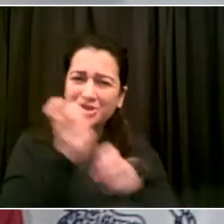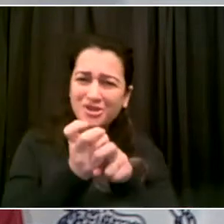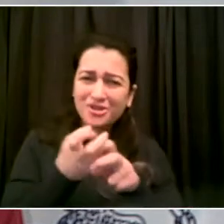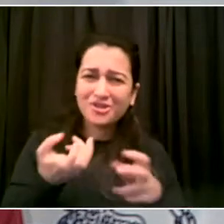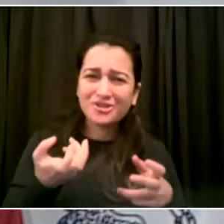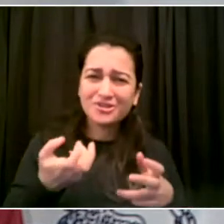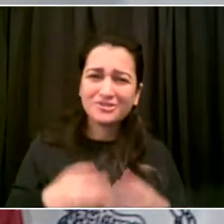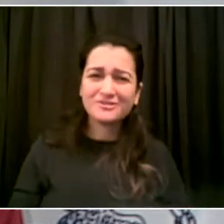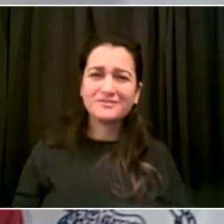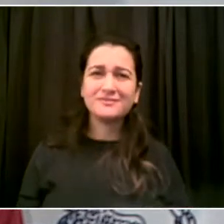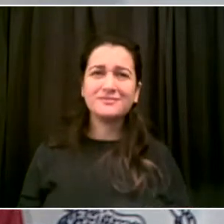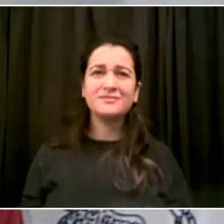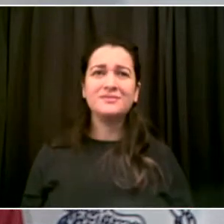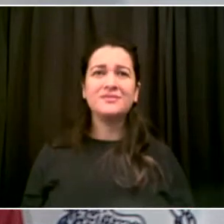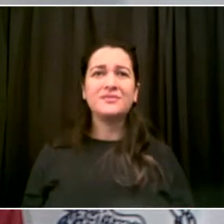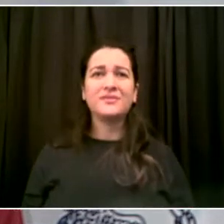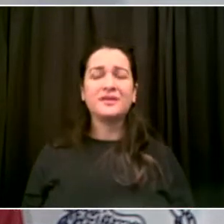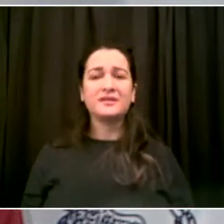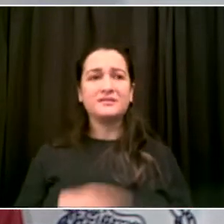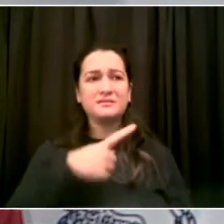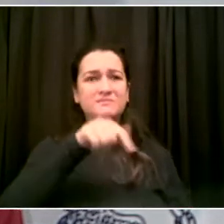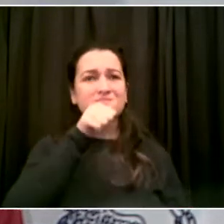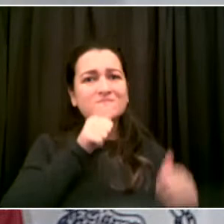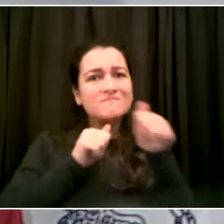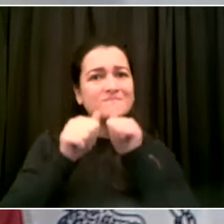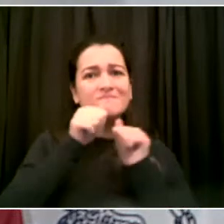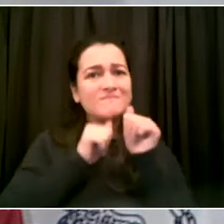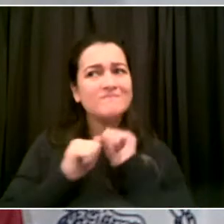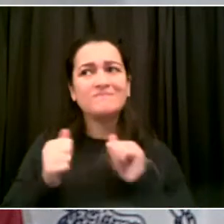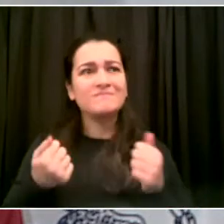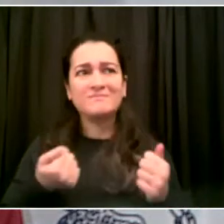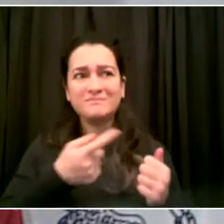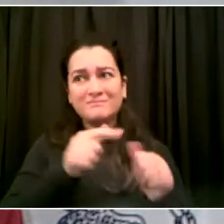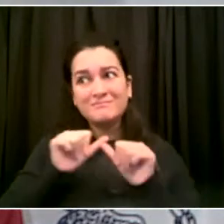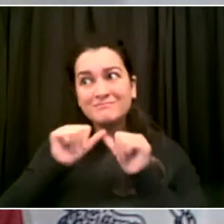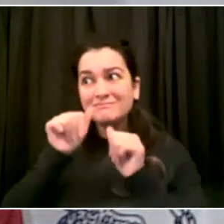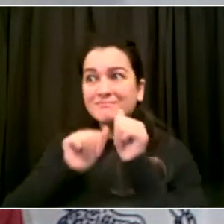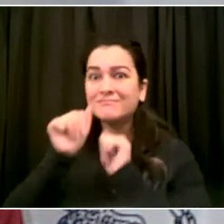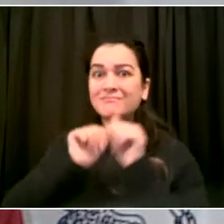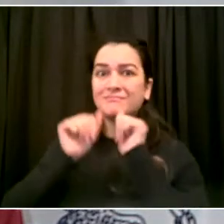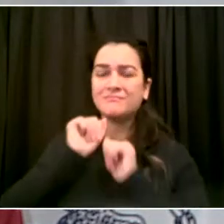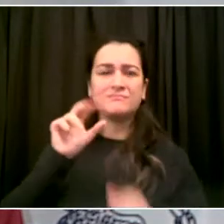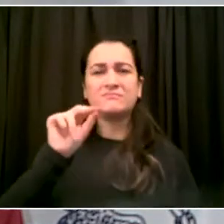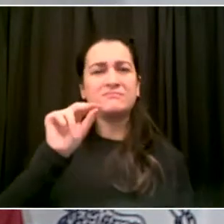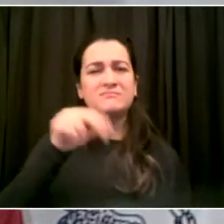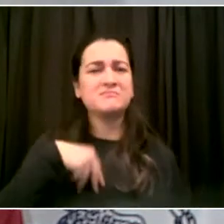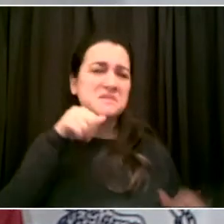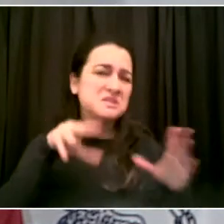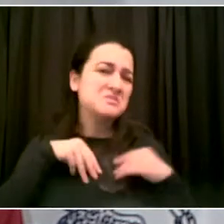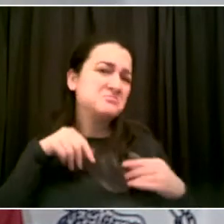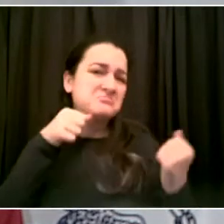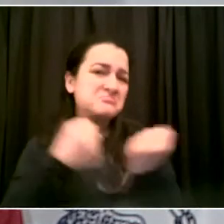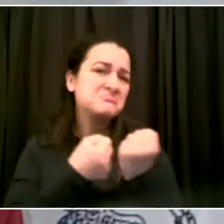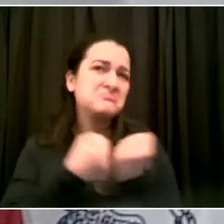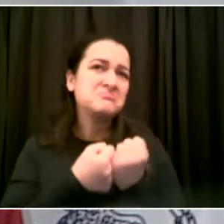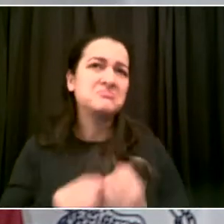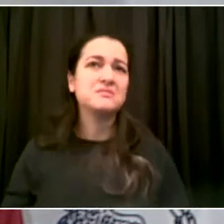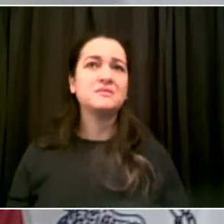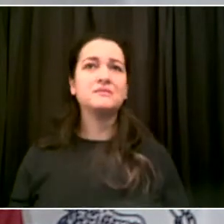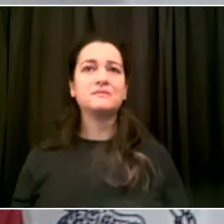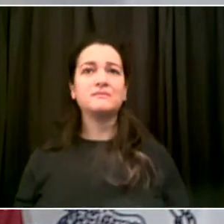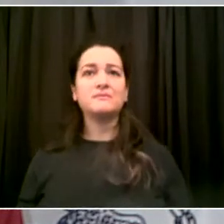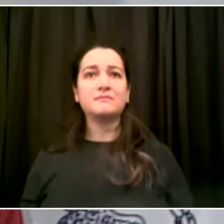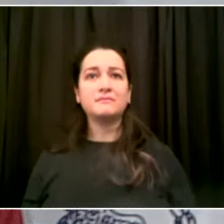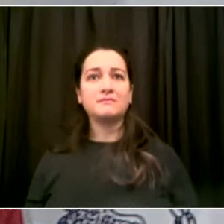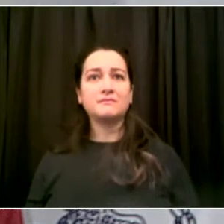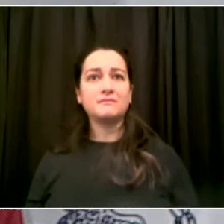someone who, for example, works in a hospital, saves lives. Think about a nurse who has been there through the worst of the pandemic and kept